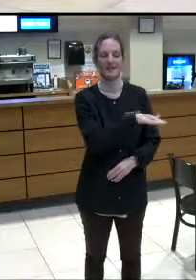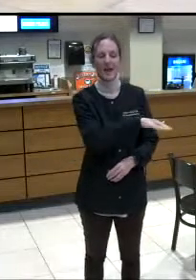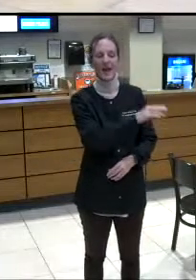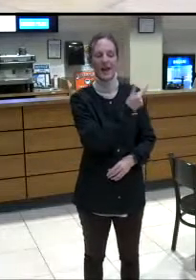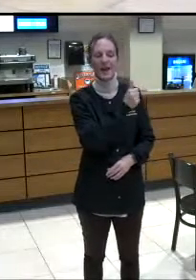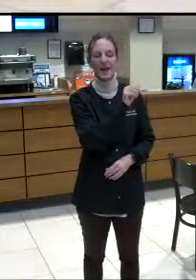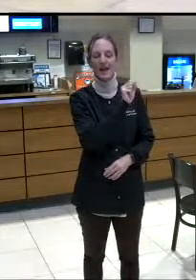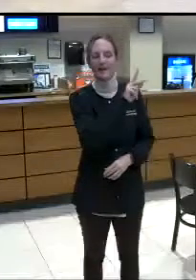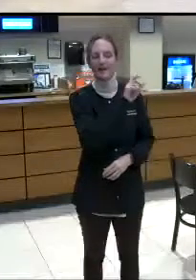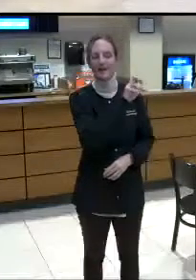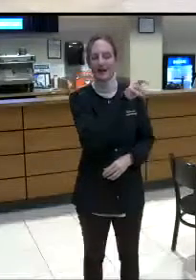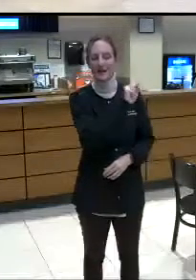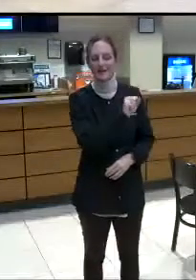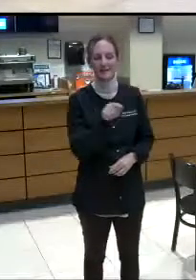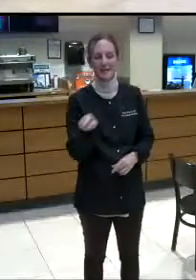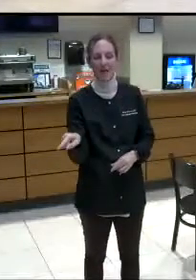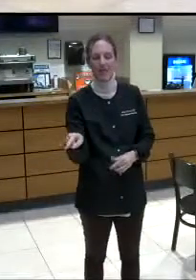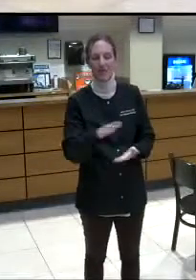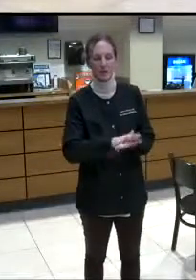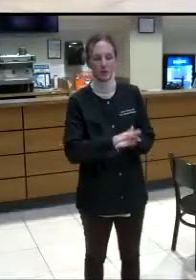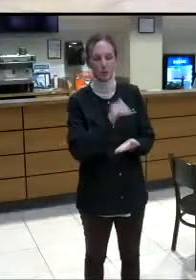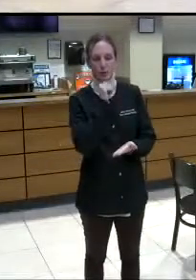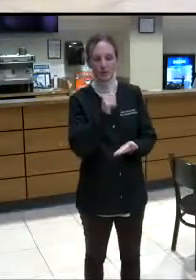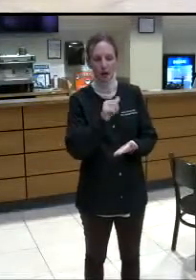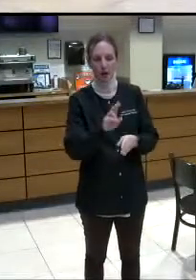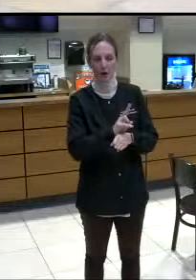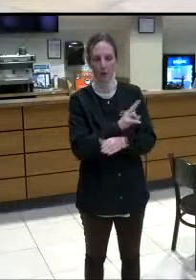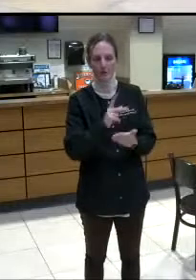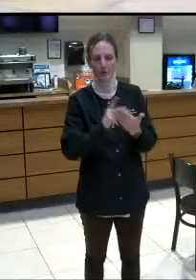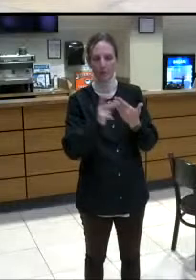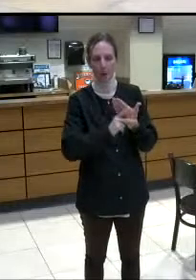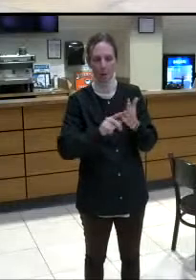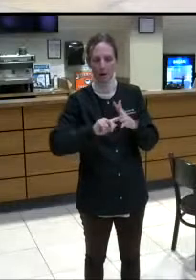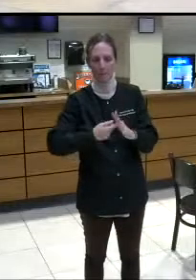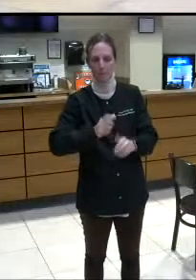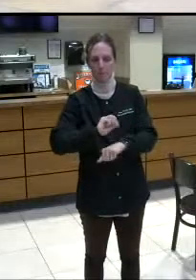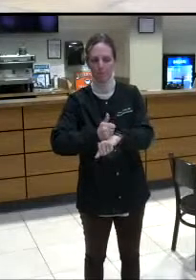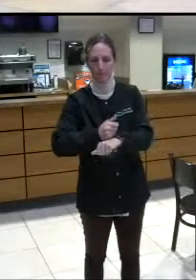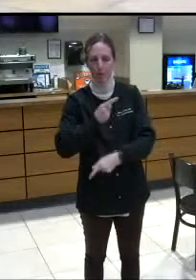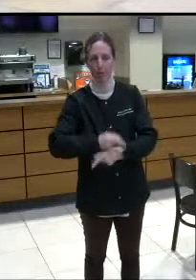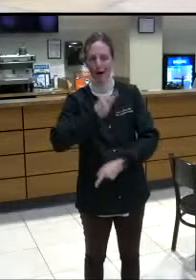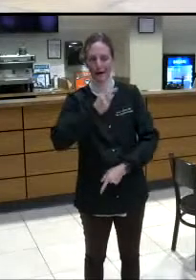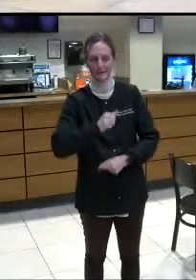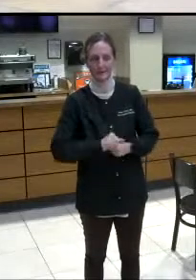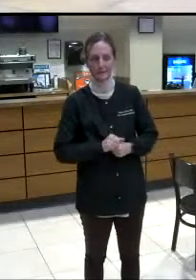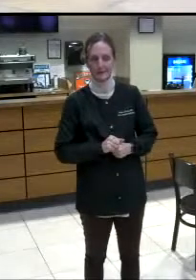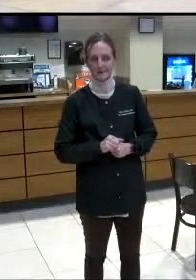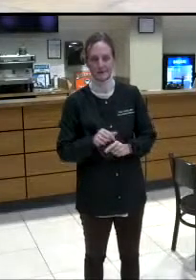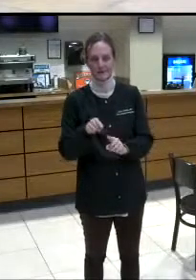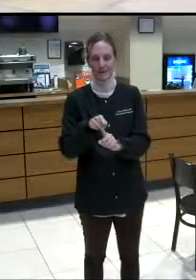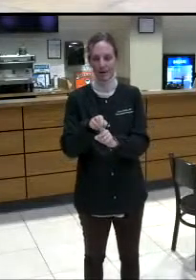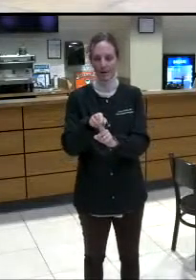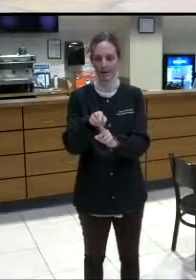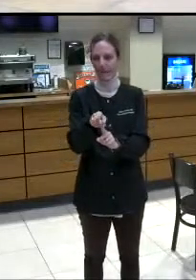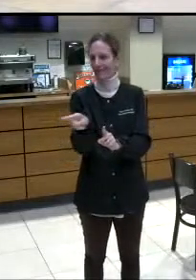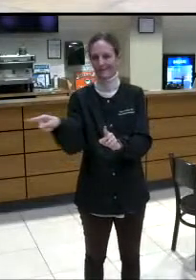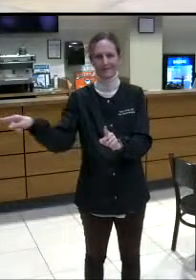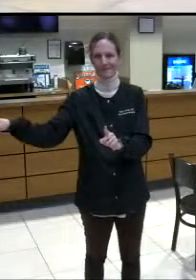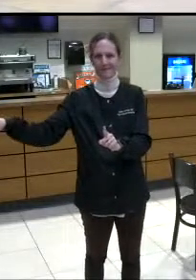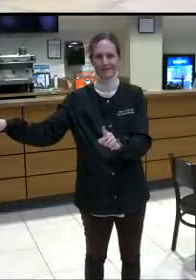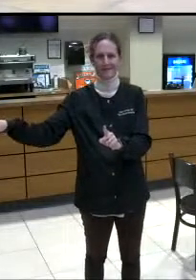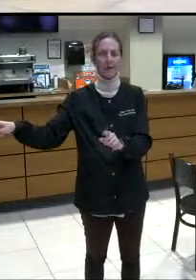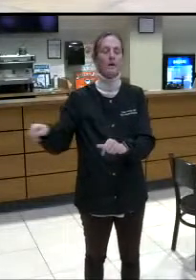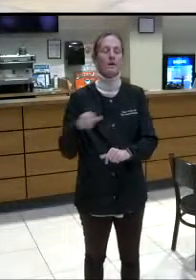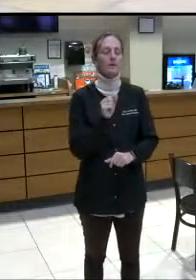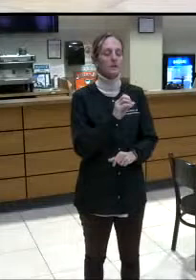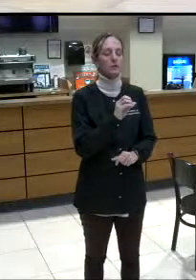not implementing this program in the right way, or we're noticing this pattern in all of our schools related